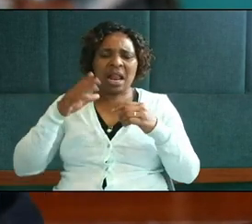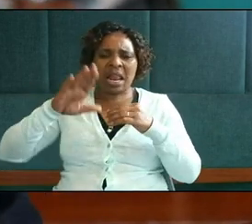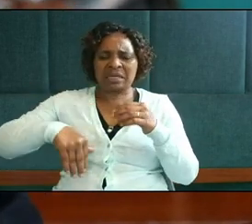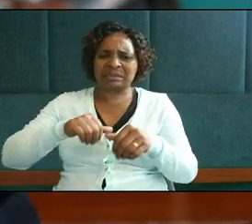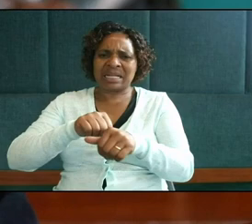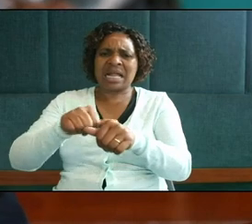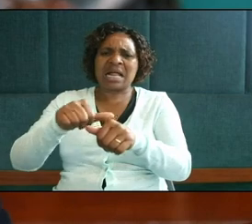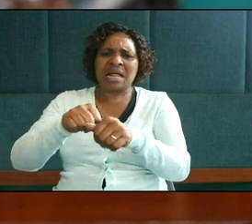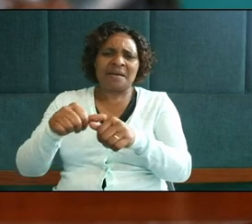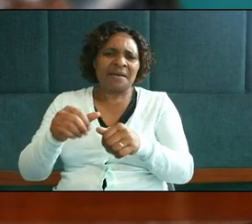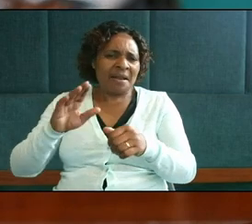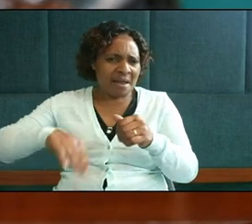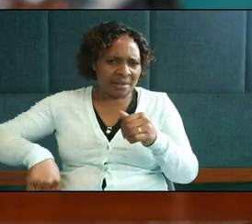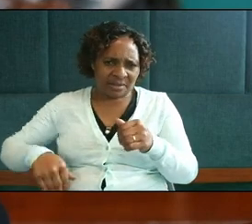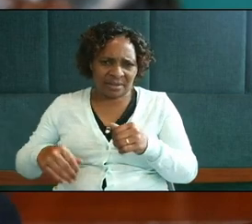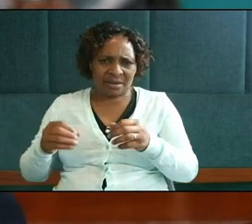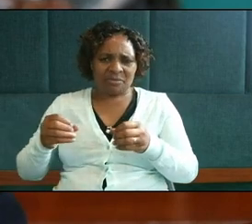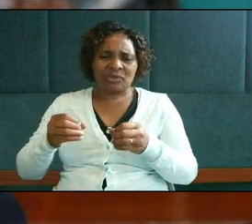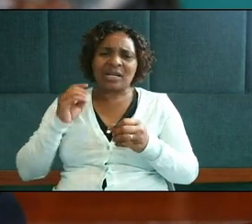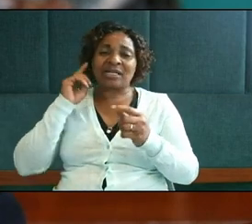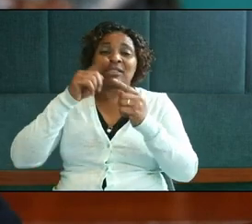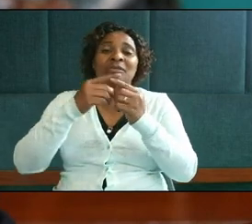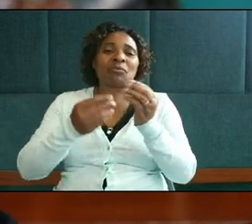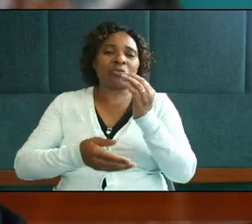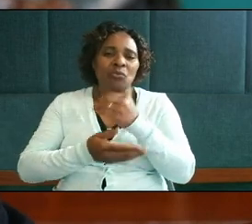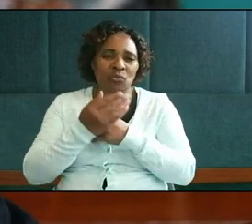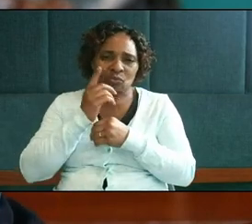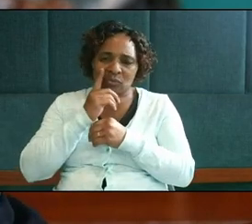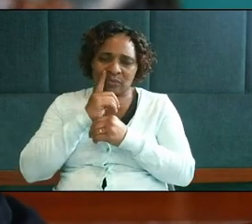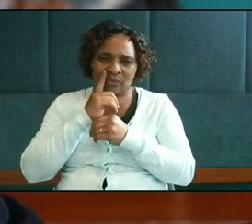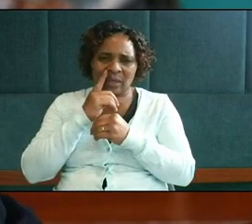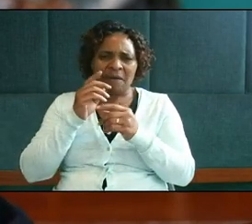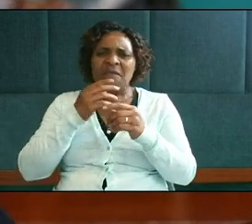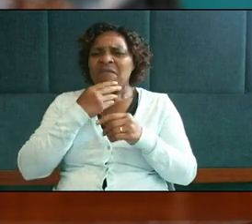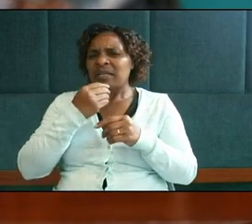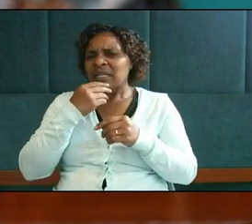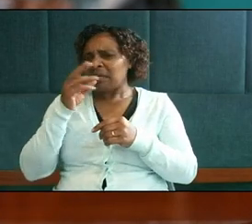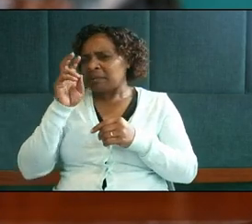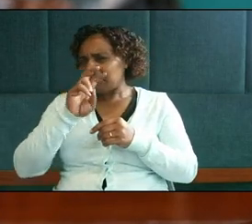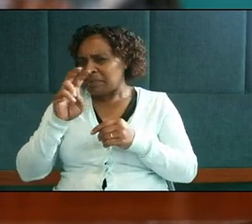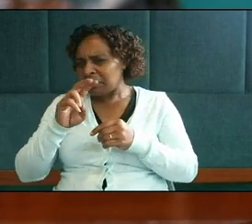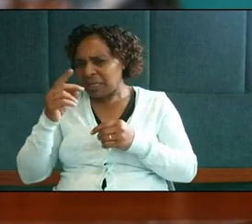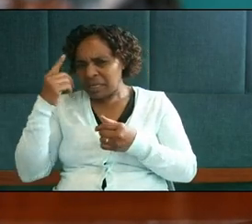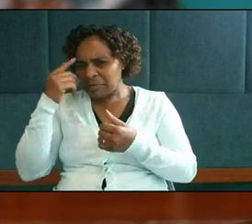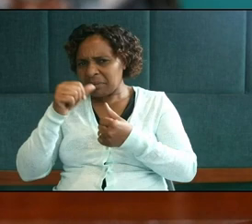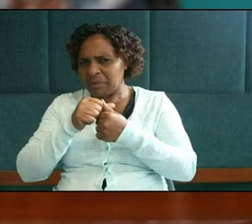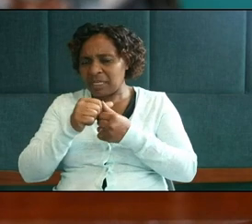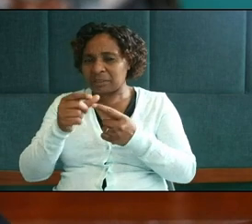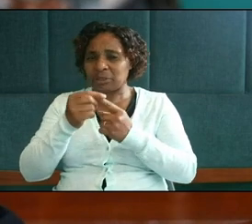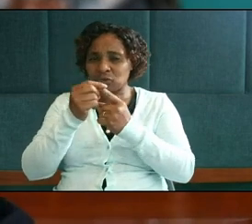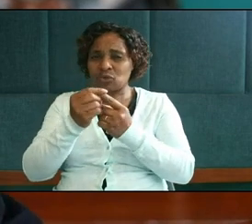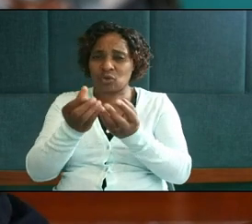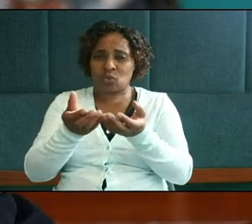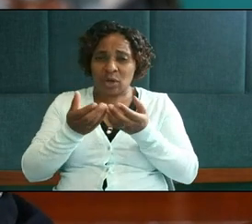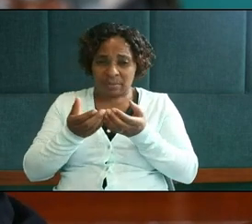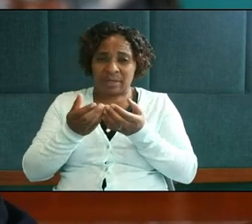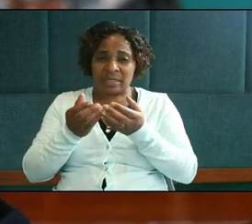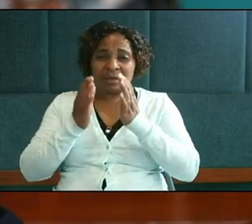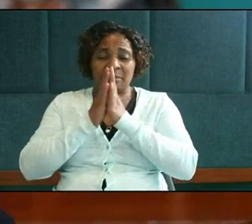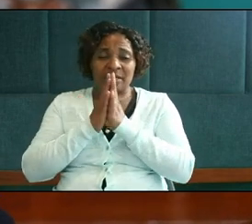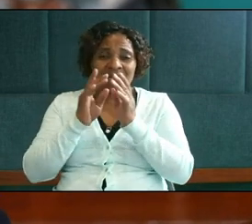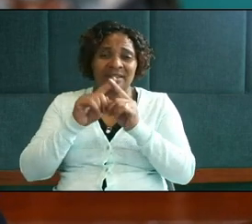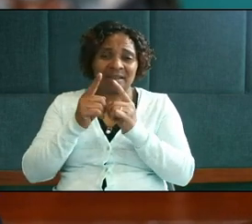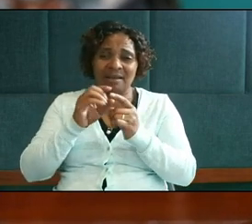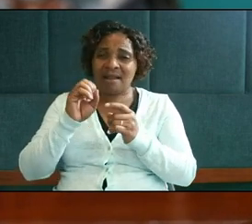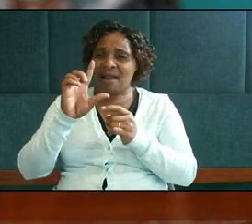massage," father said. "You'll have to give it in the morning." Father didn't notice that Elijah was especially quiet as he prayed, and Elijah